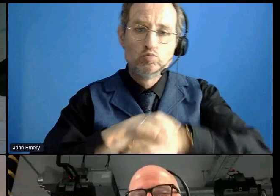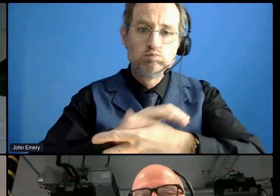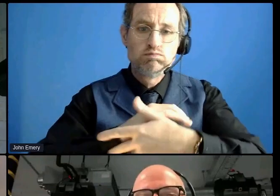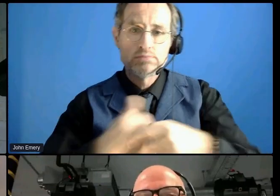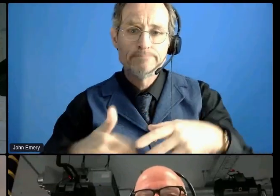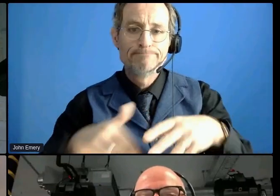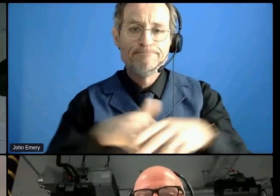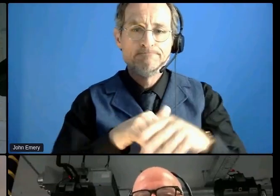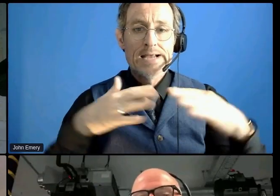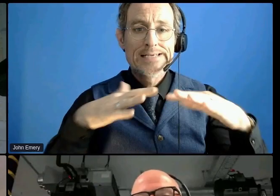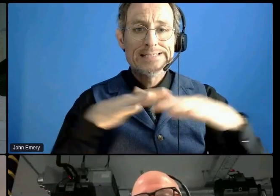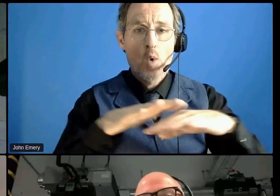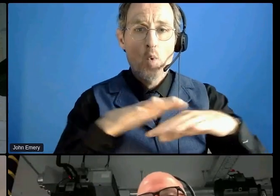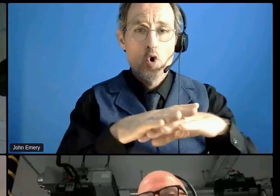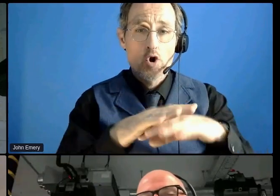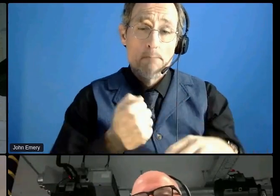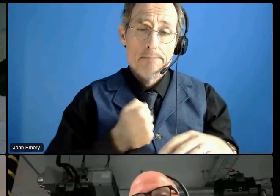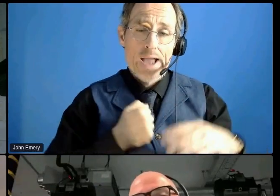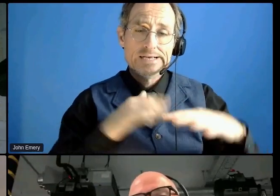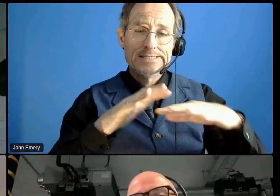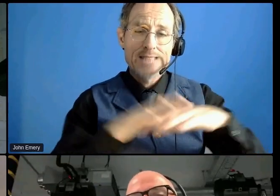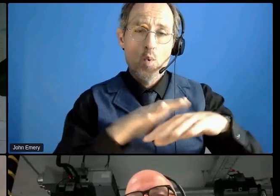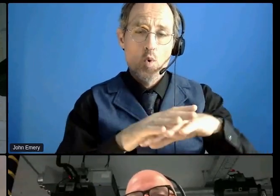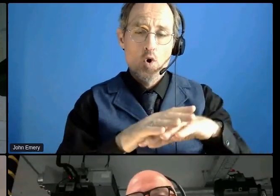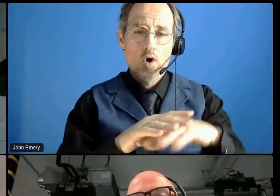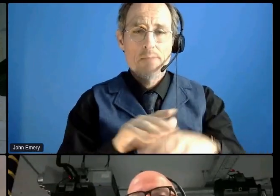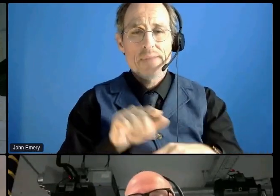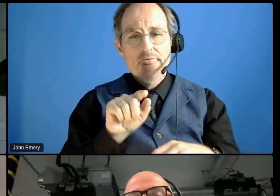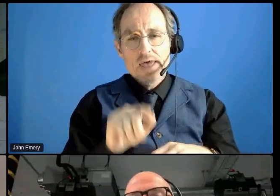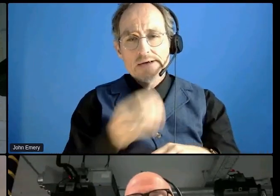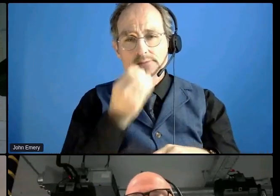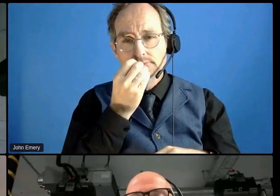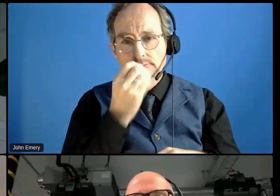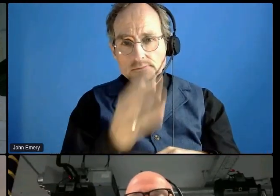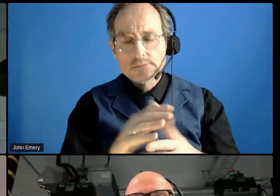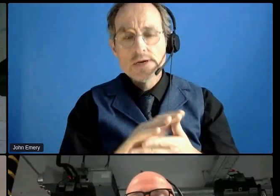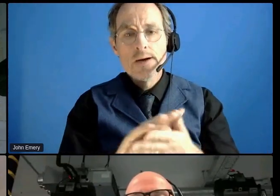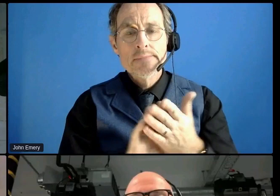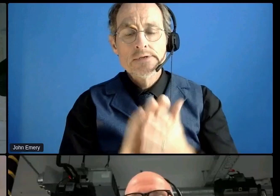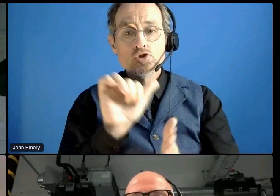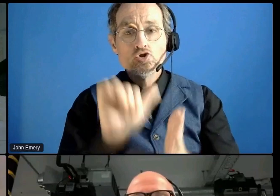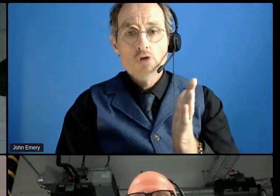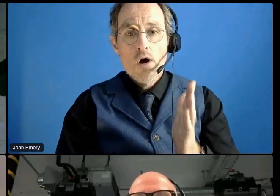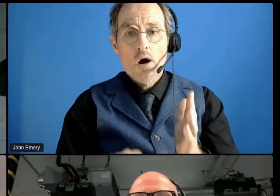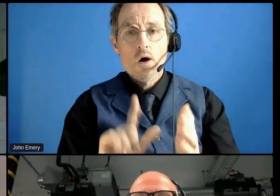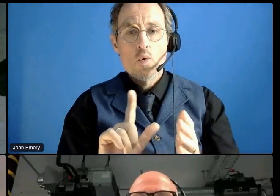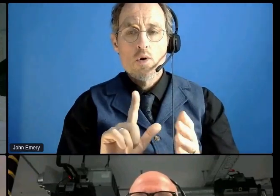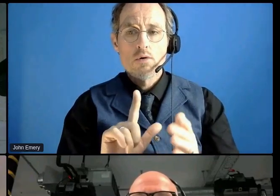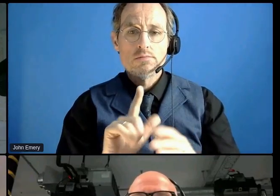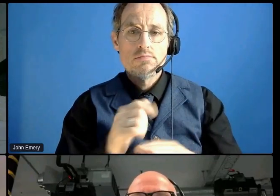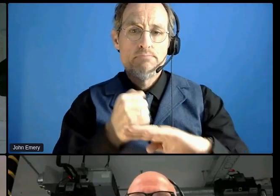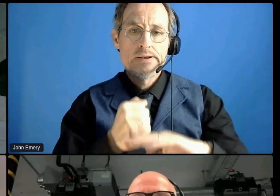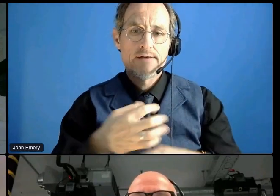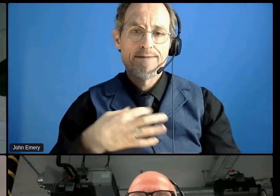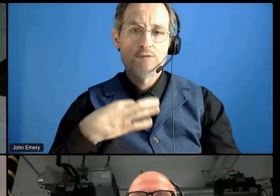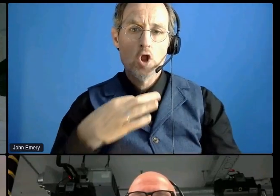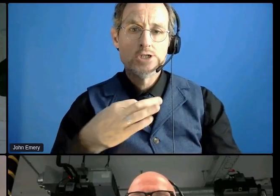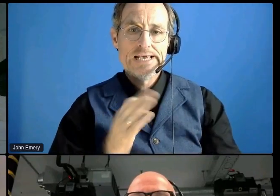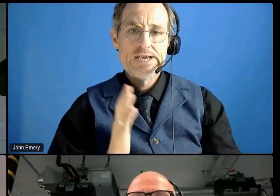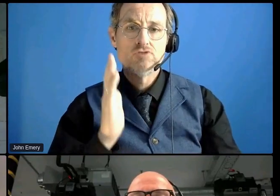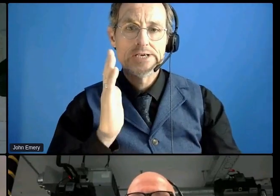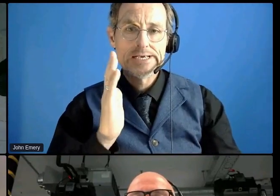offer? Yeah, sure. Hi, everybody. I'm Heather. I am a white female who never discloses her age.